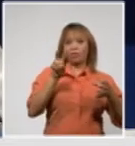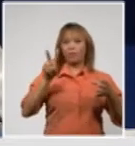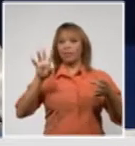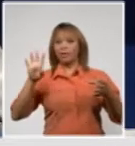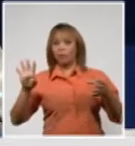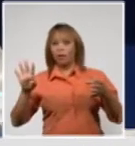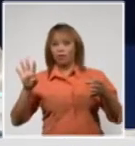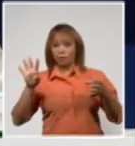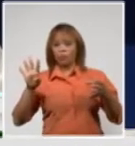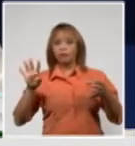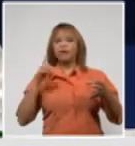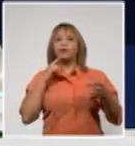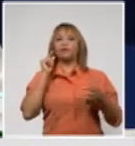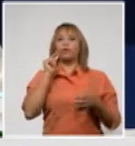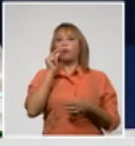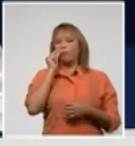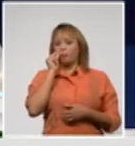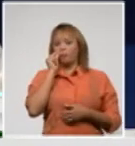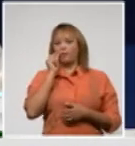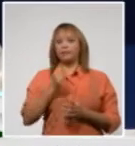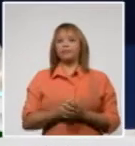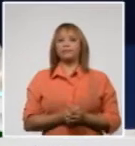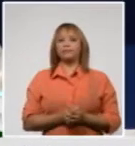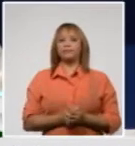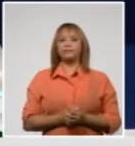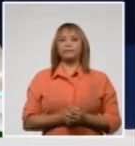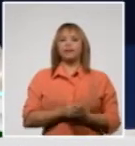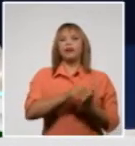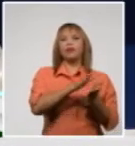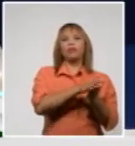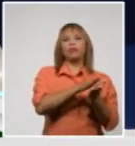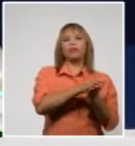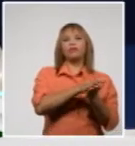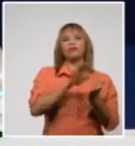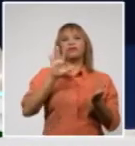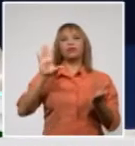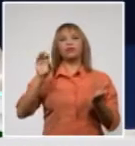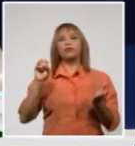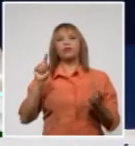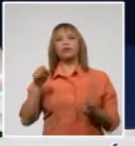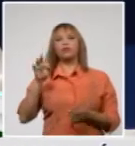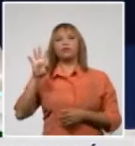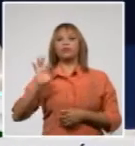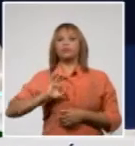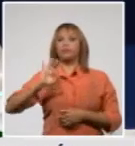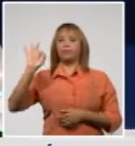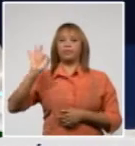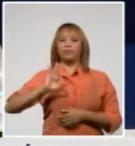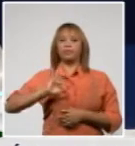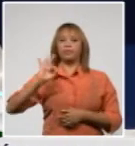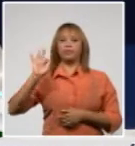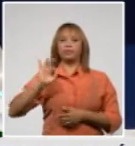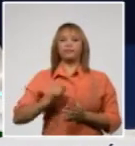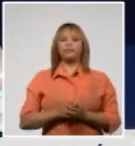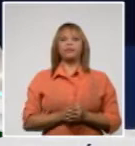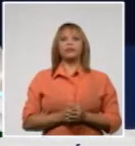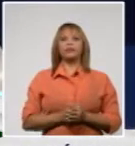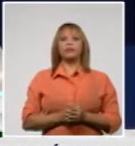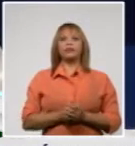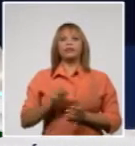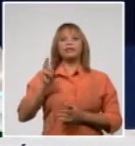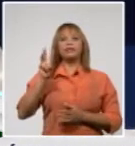no one to have tested positive for the virus contracted it abroad, meaning the imported cases remain